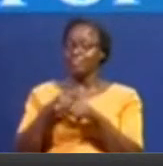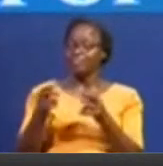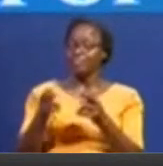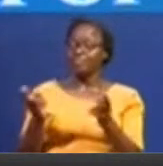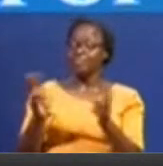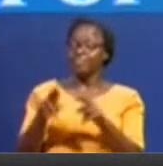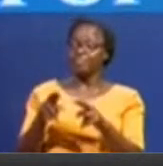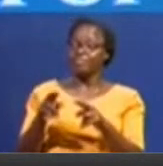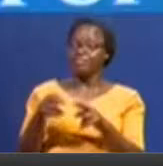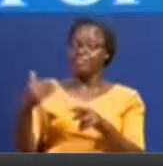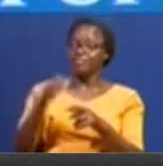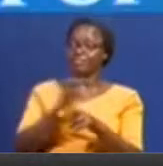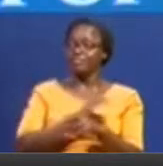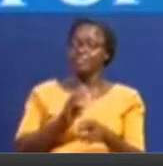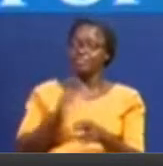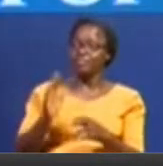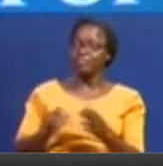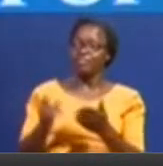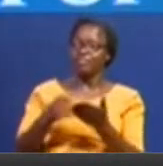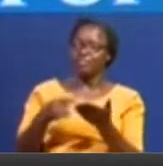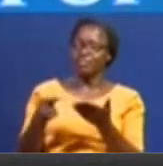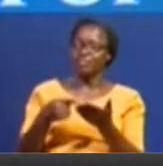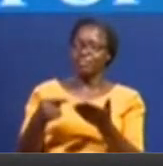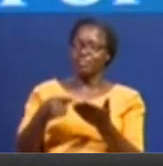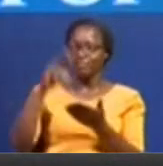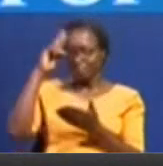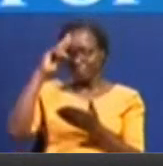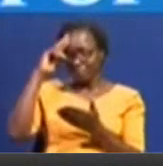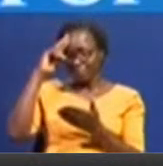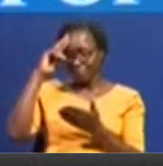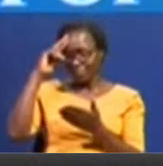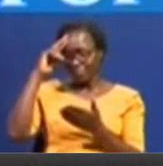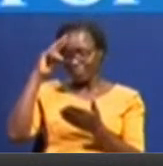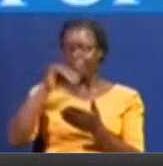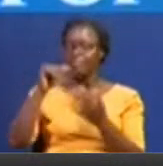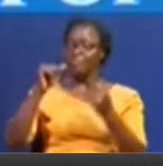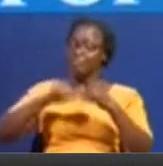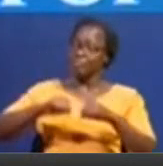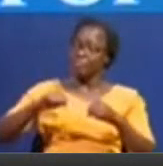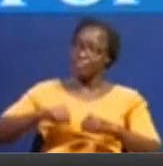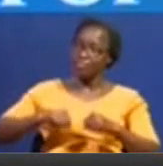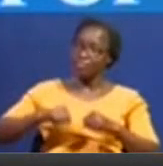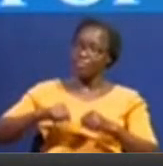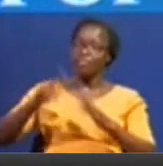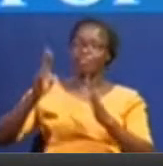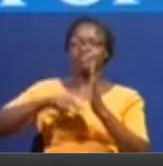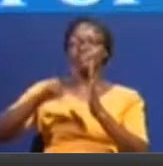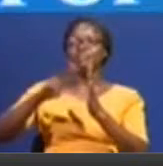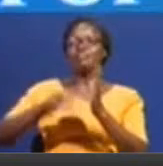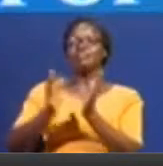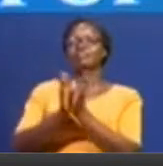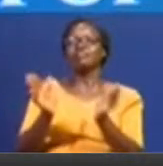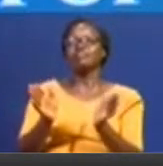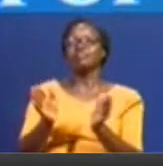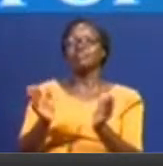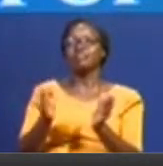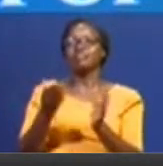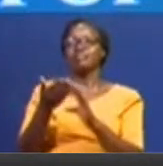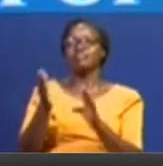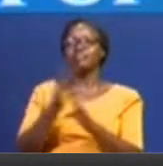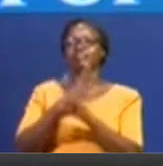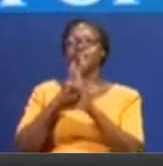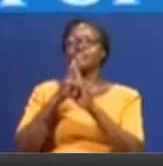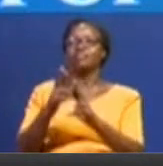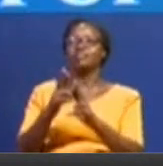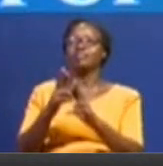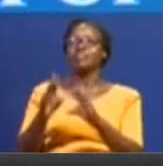then every commissioner should write down their reason for dissenting, and they should read it to the public before the results